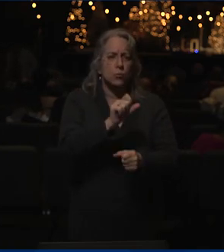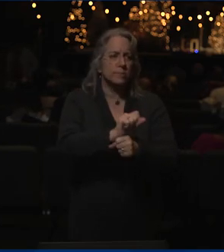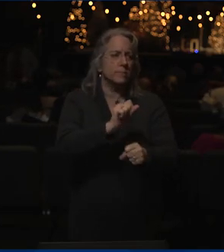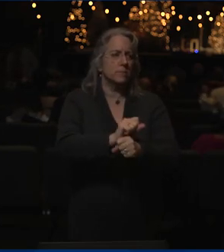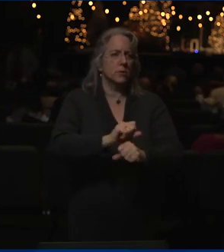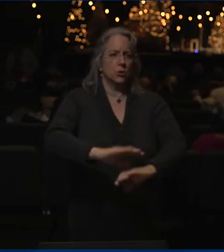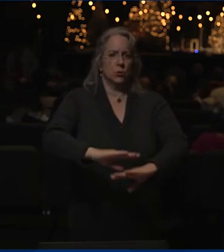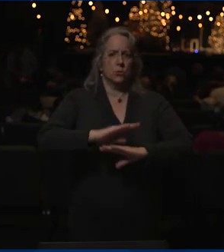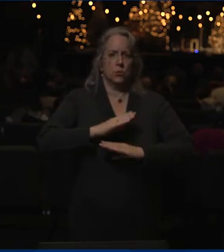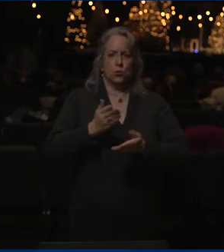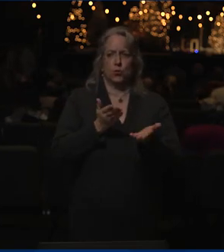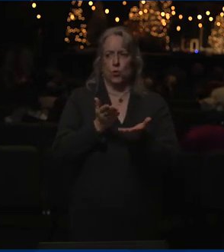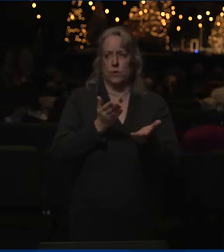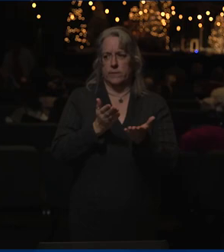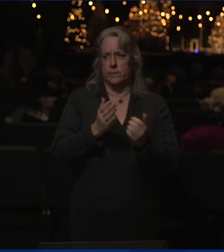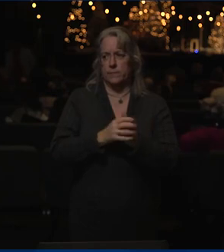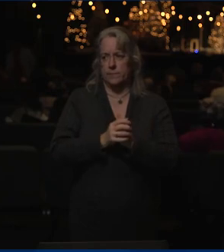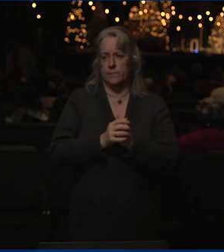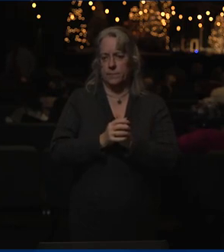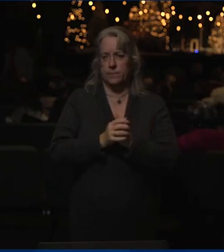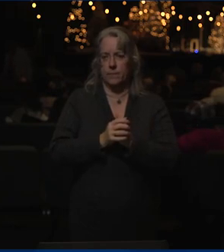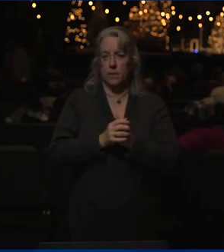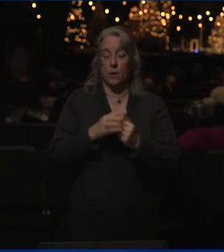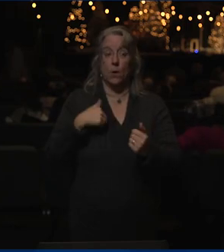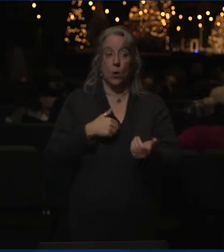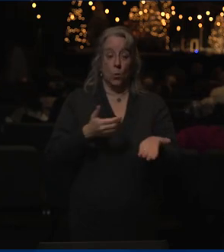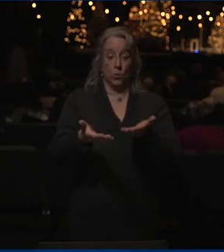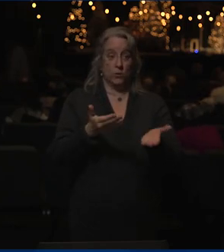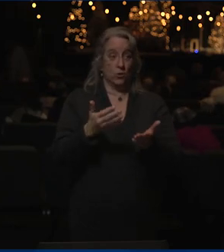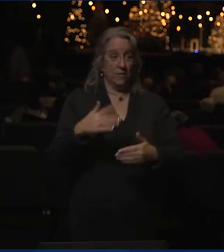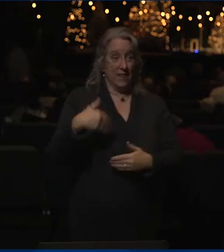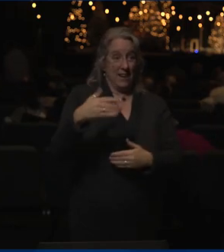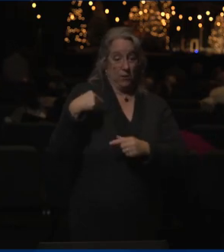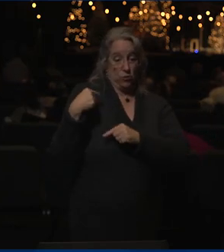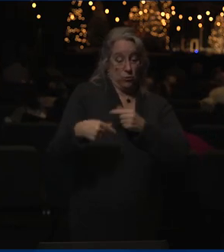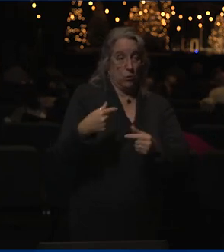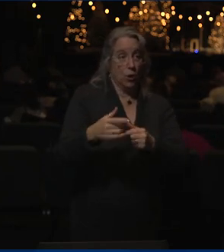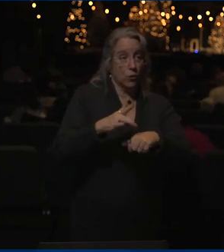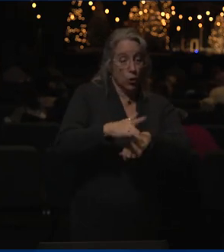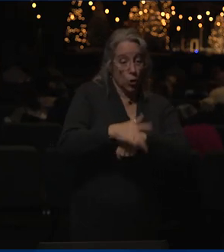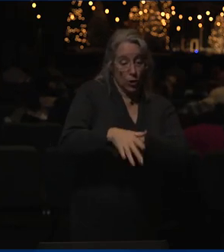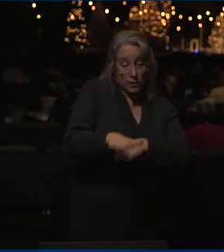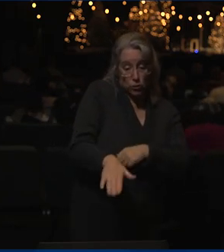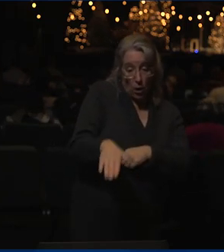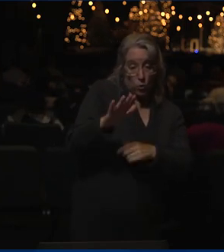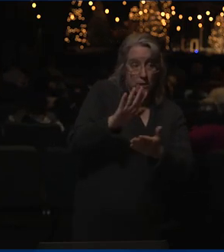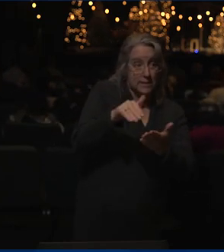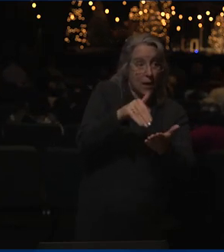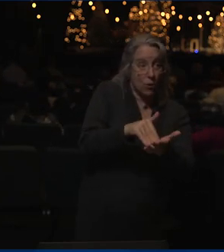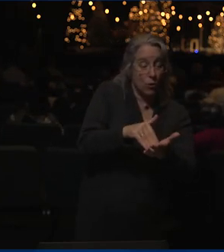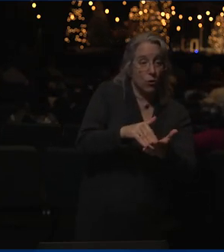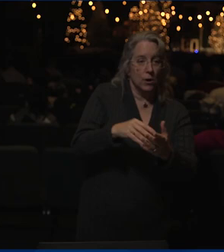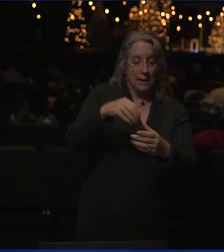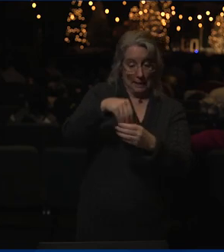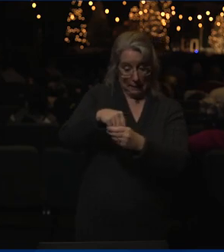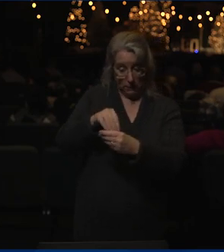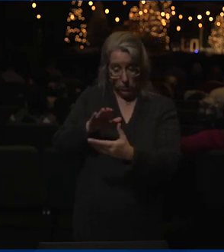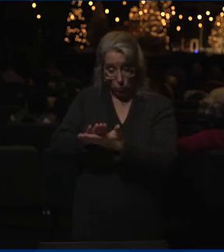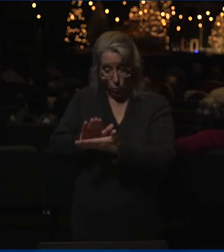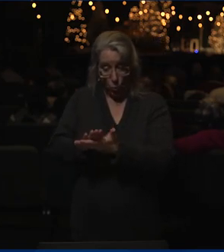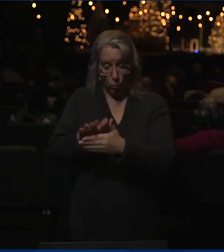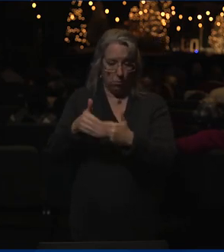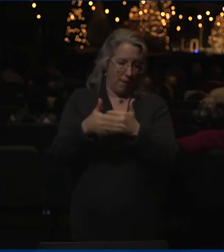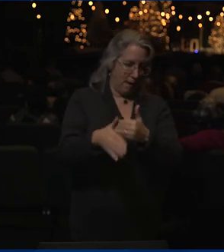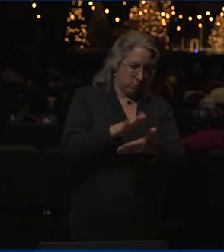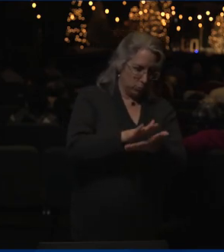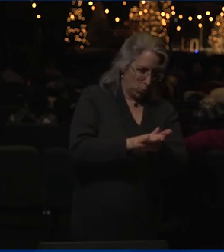around us. We serve the next generation among us through the early childhood center, in school, after school, summer school, all kinds